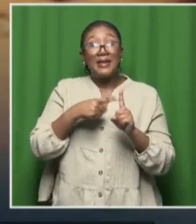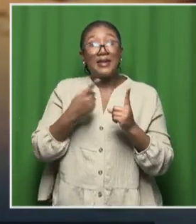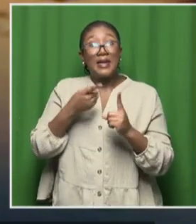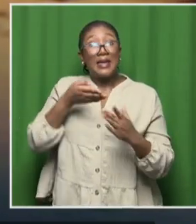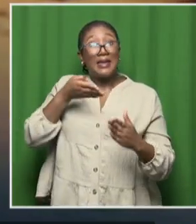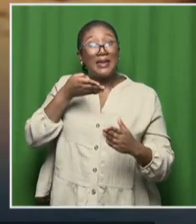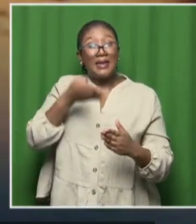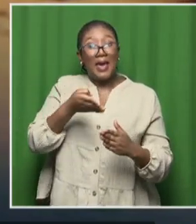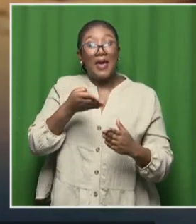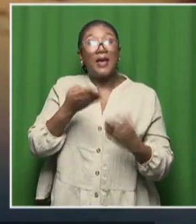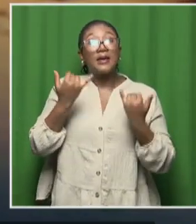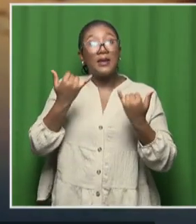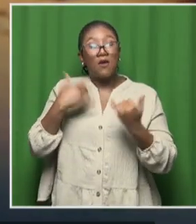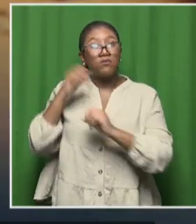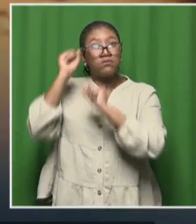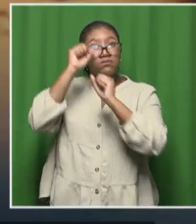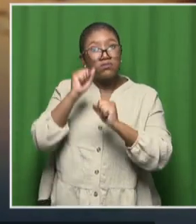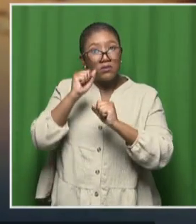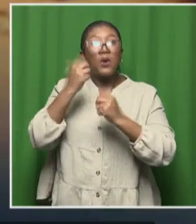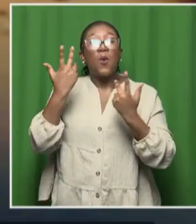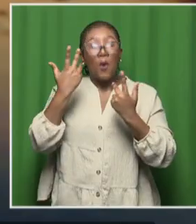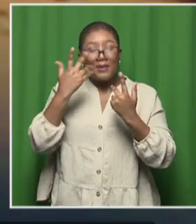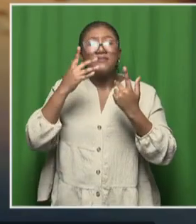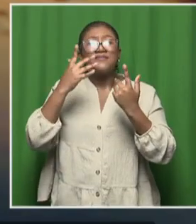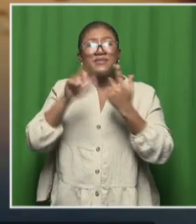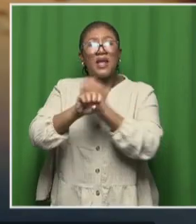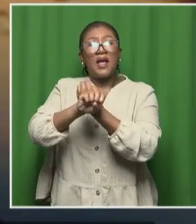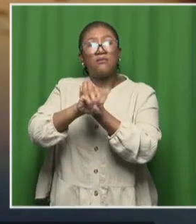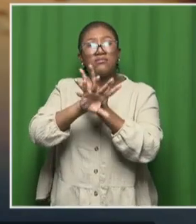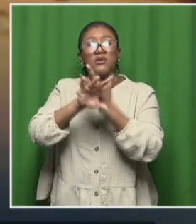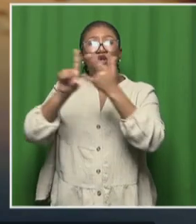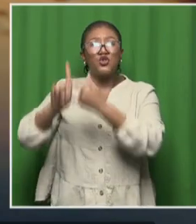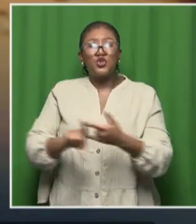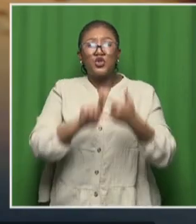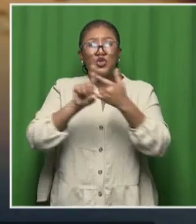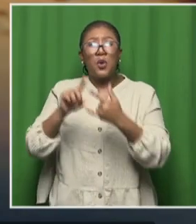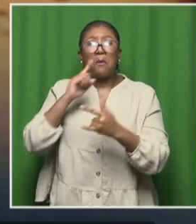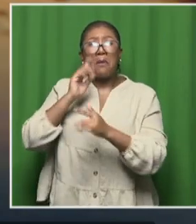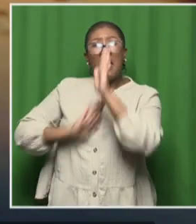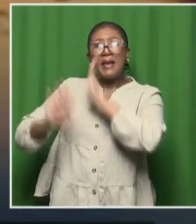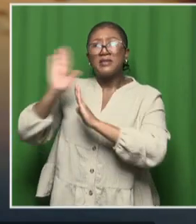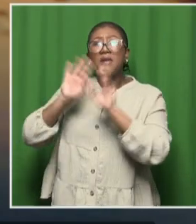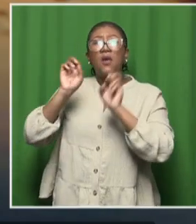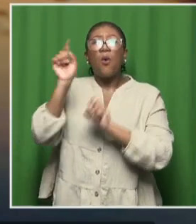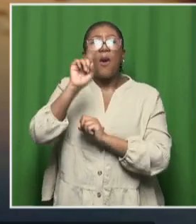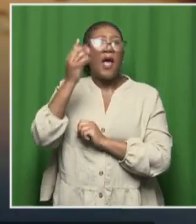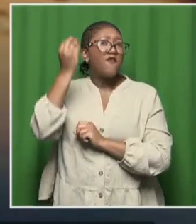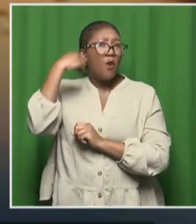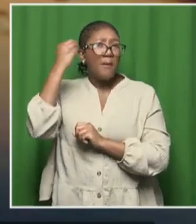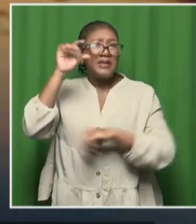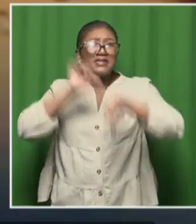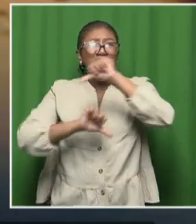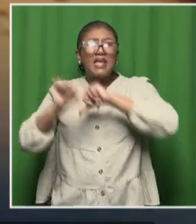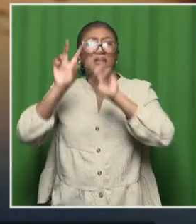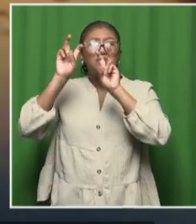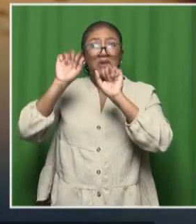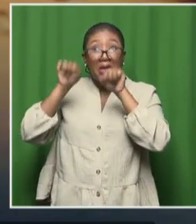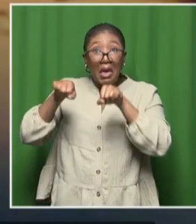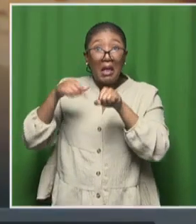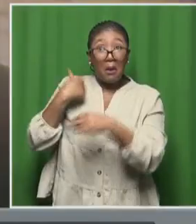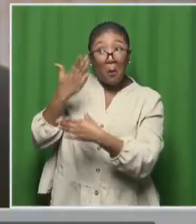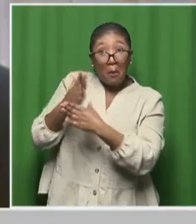is joining us via Zoom to give us an insight on unlocking the power of data science as a career. Asif, a very good morning to you. Thanks for joining us.